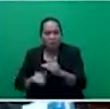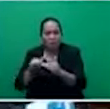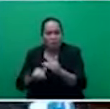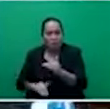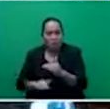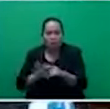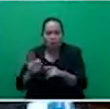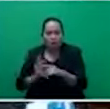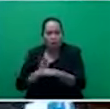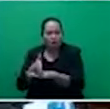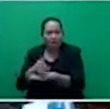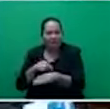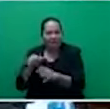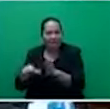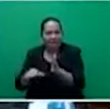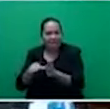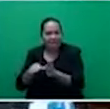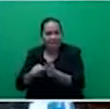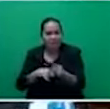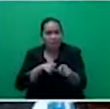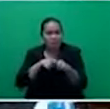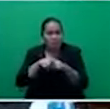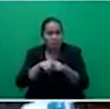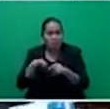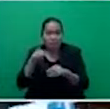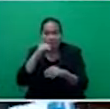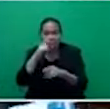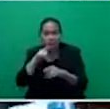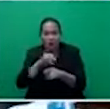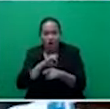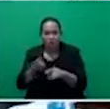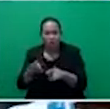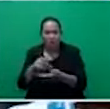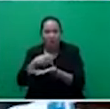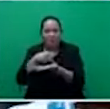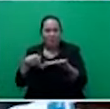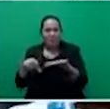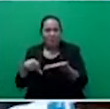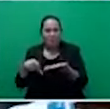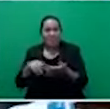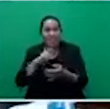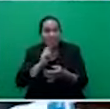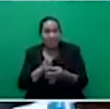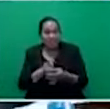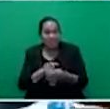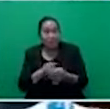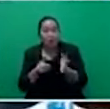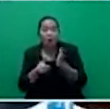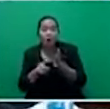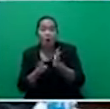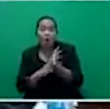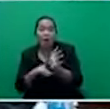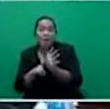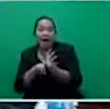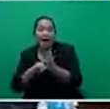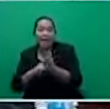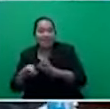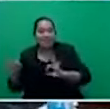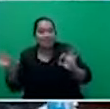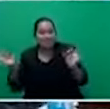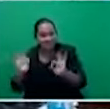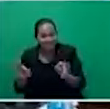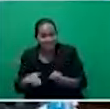them. Most of these people would not be holding these positions if it was not for OMRS.